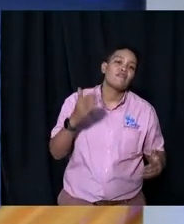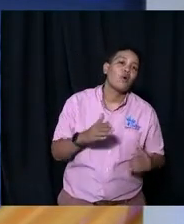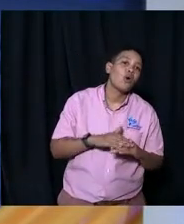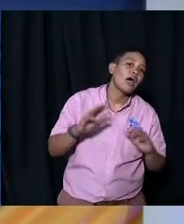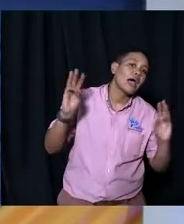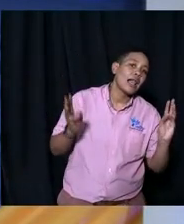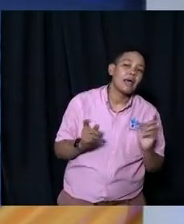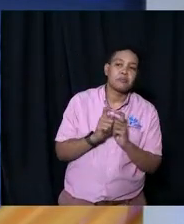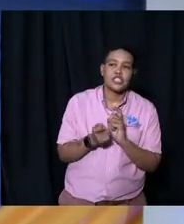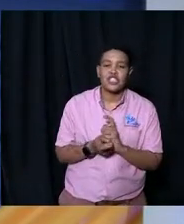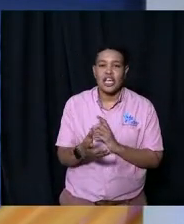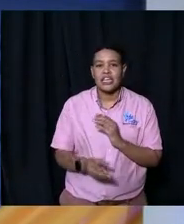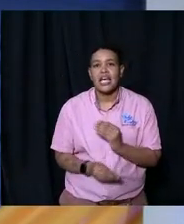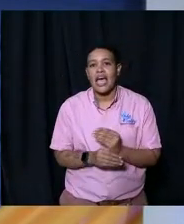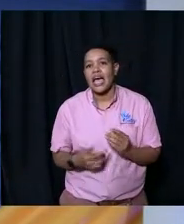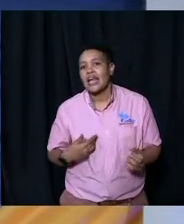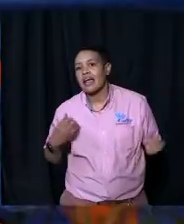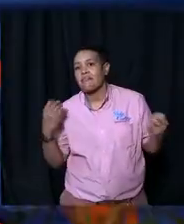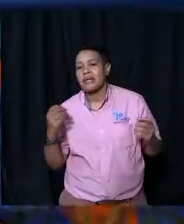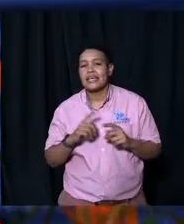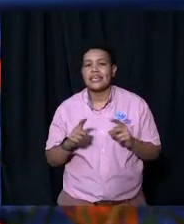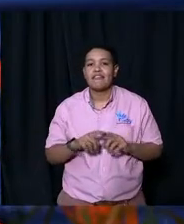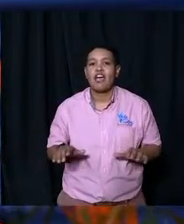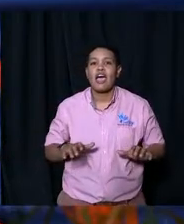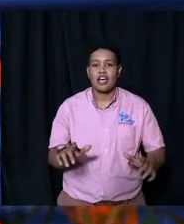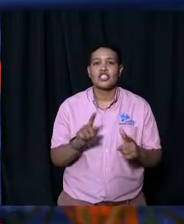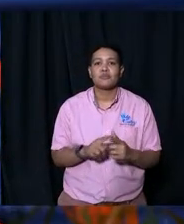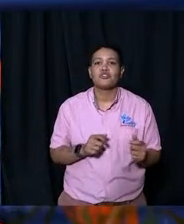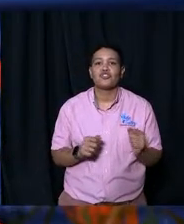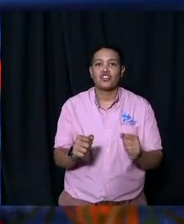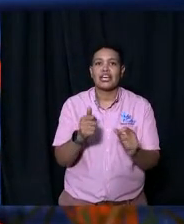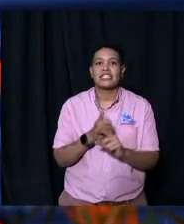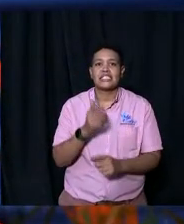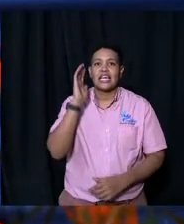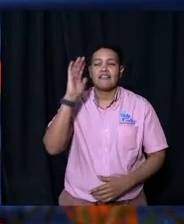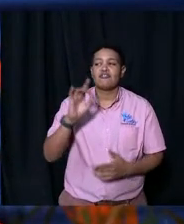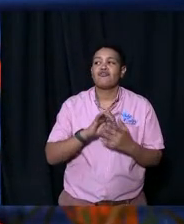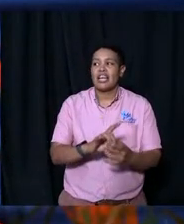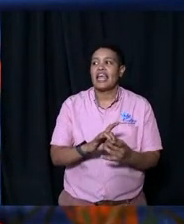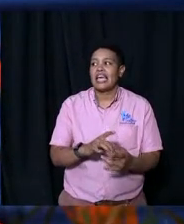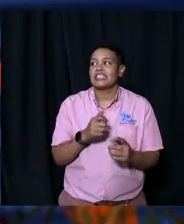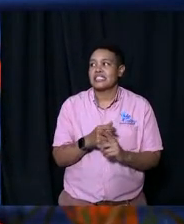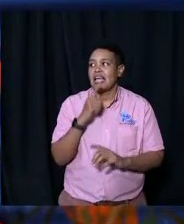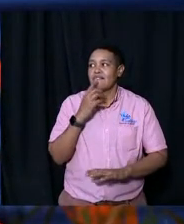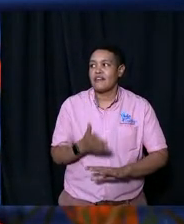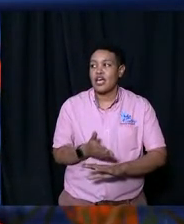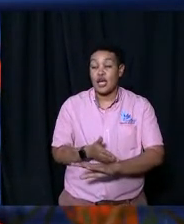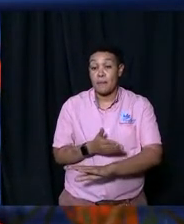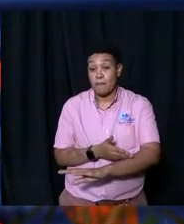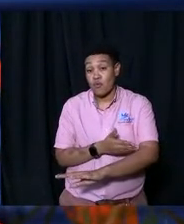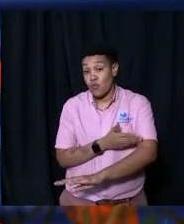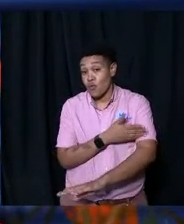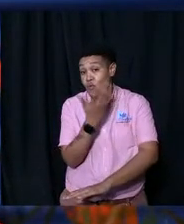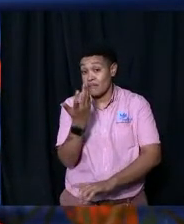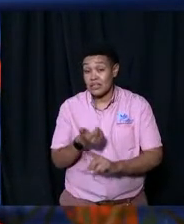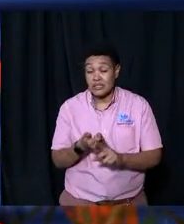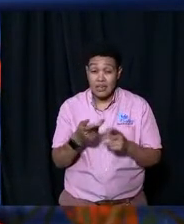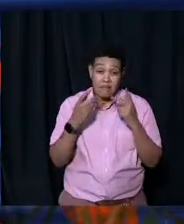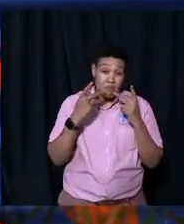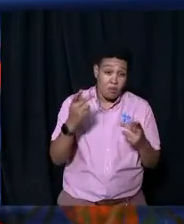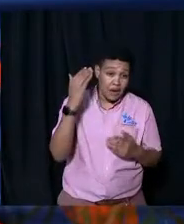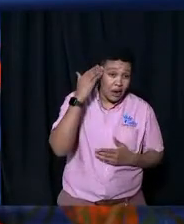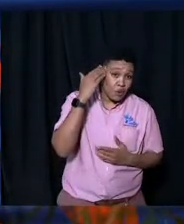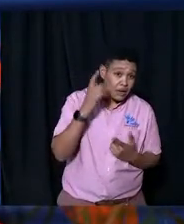change? There are a number of actions and a strategy that relates to improving public awareness